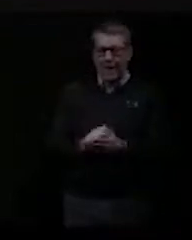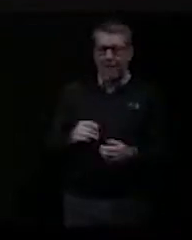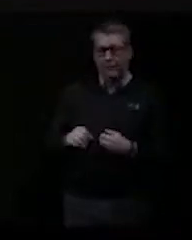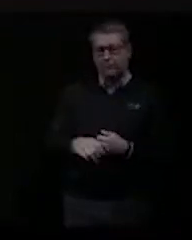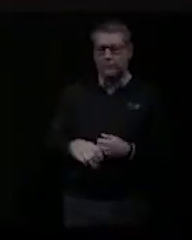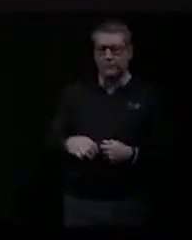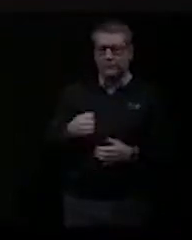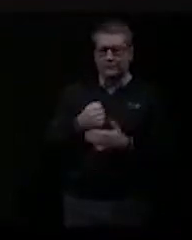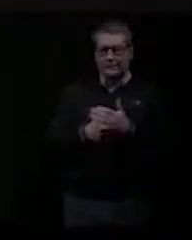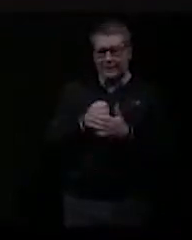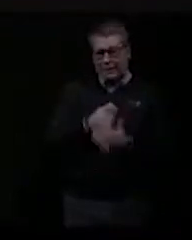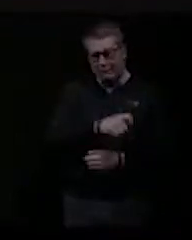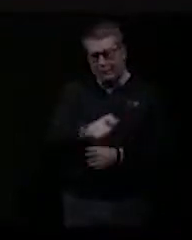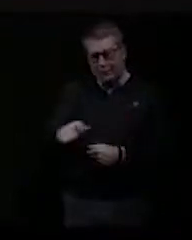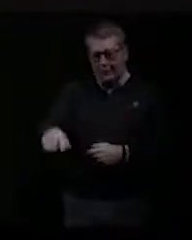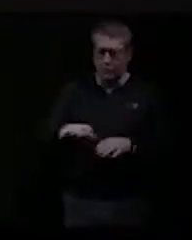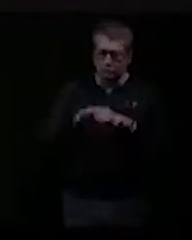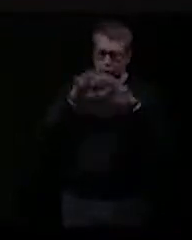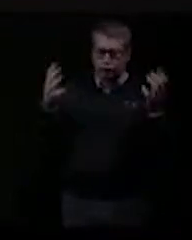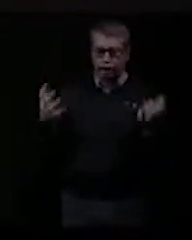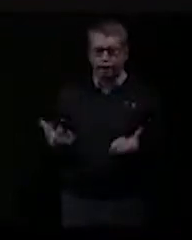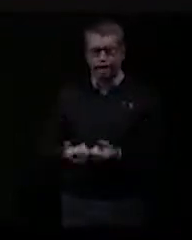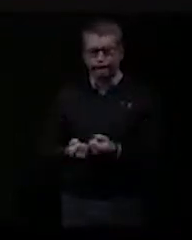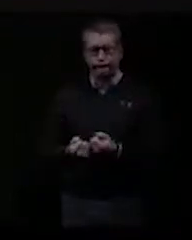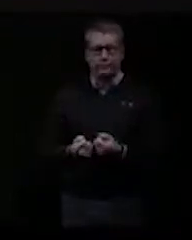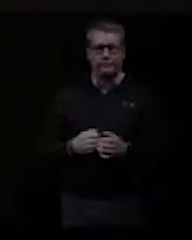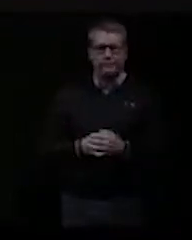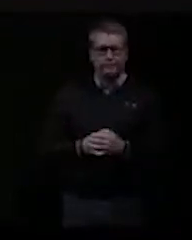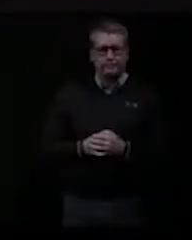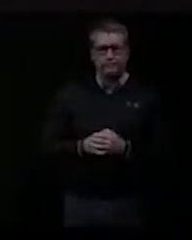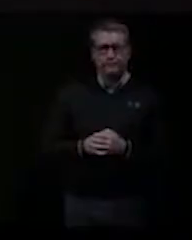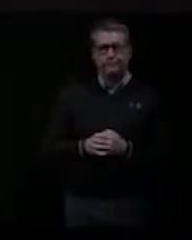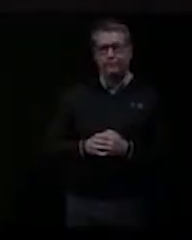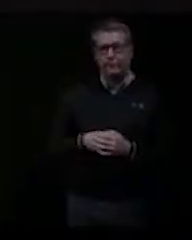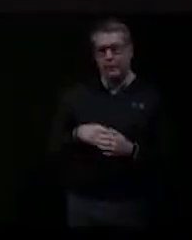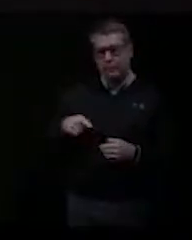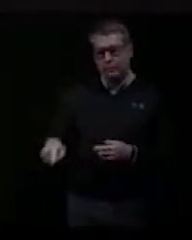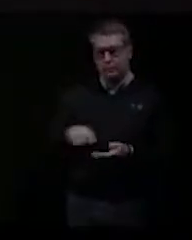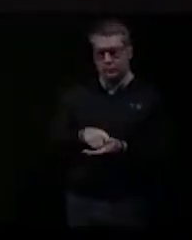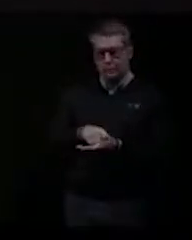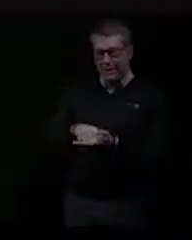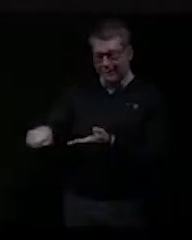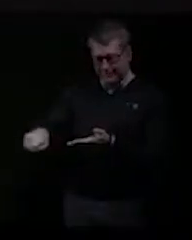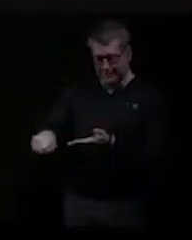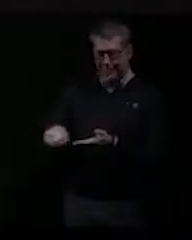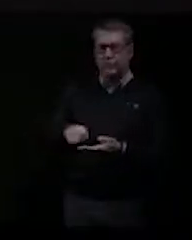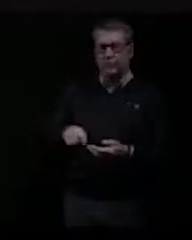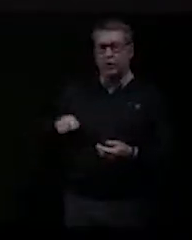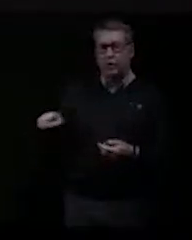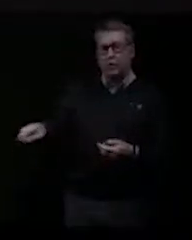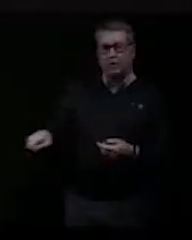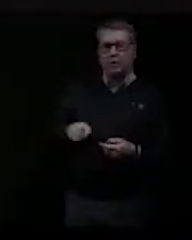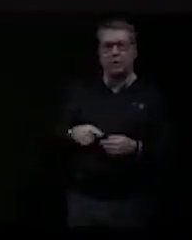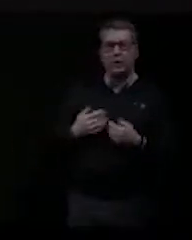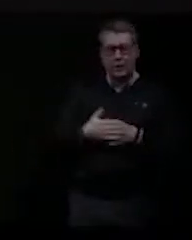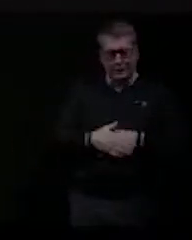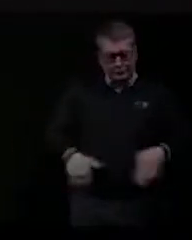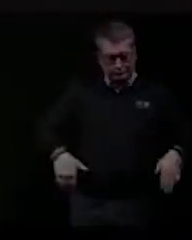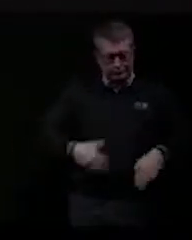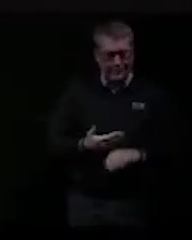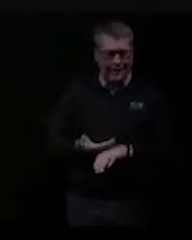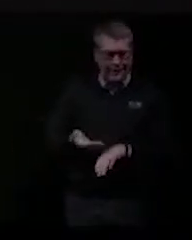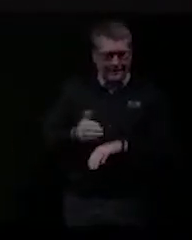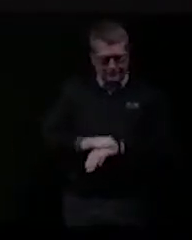defenders at risk across the globe. As UN Special Rapporteur, Mary Lawlor is an independent